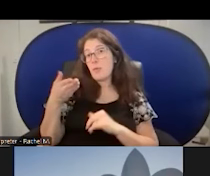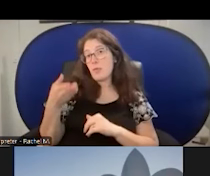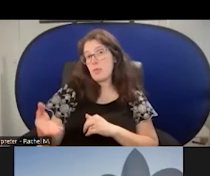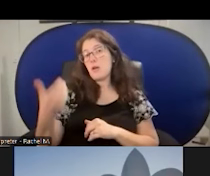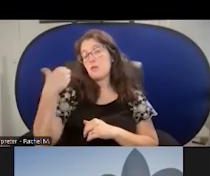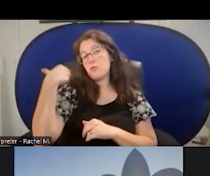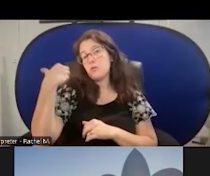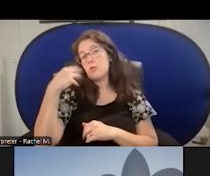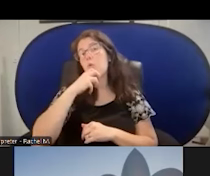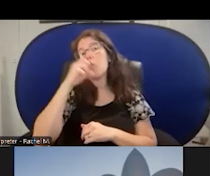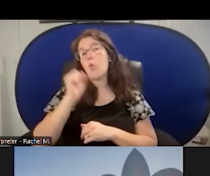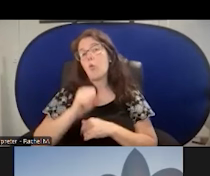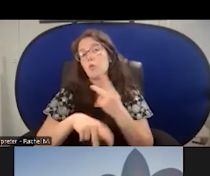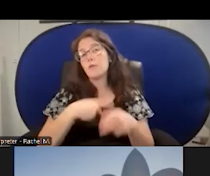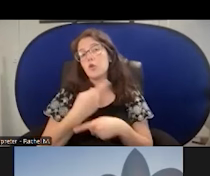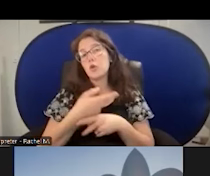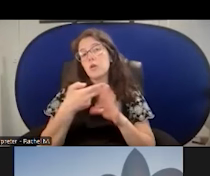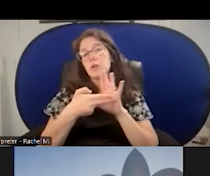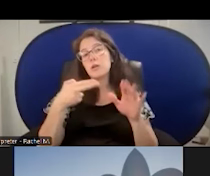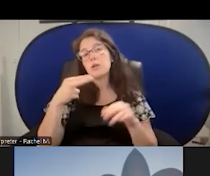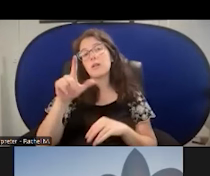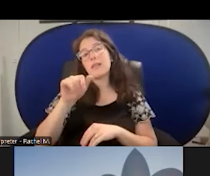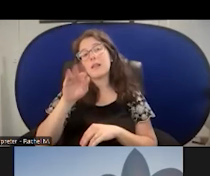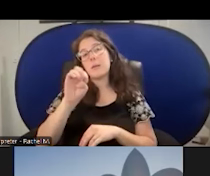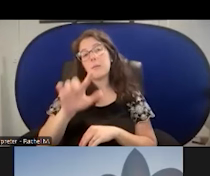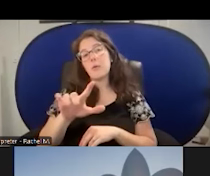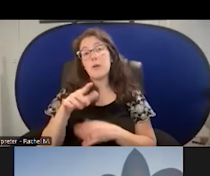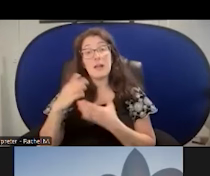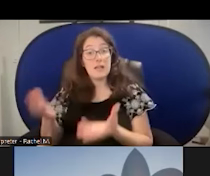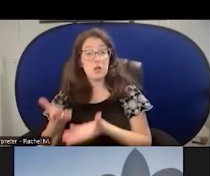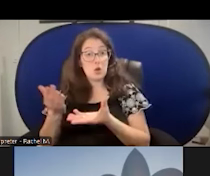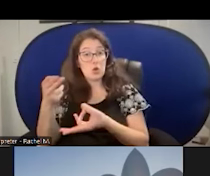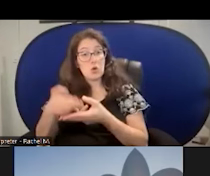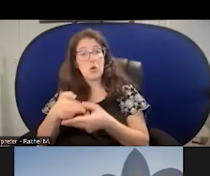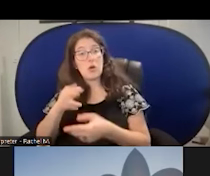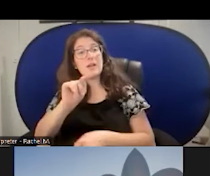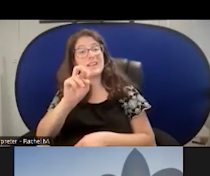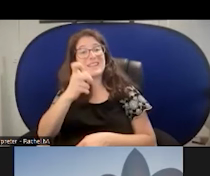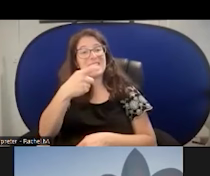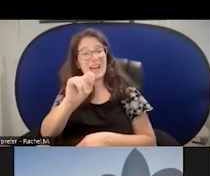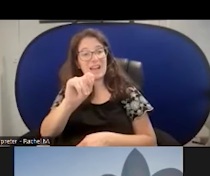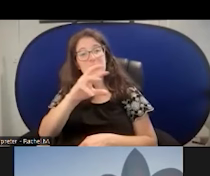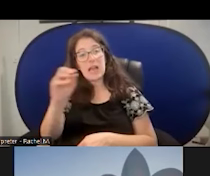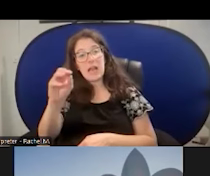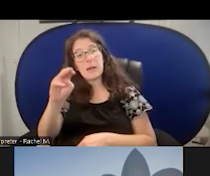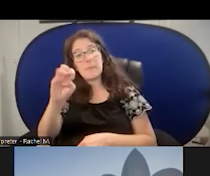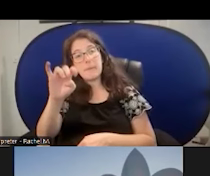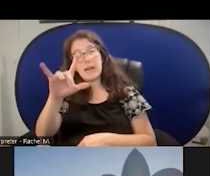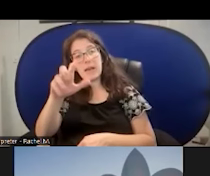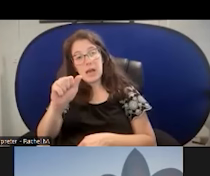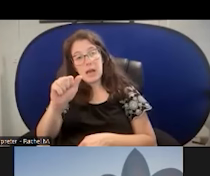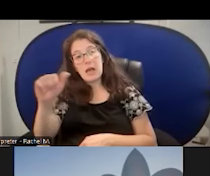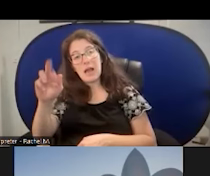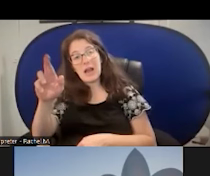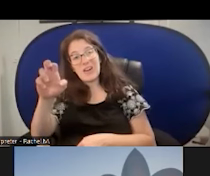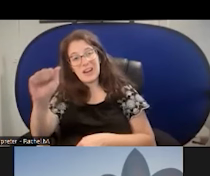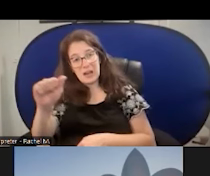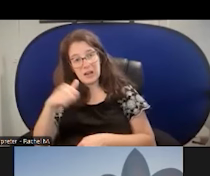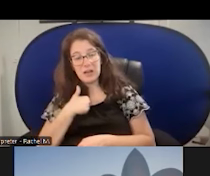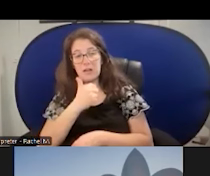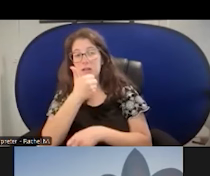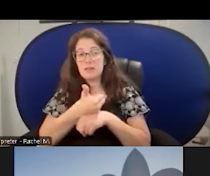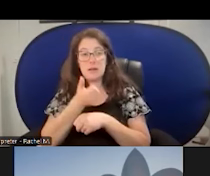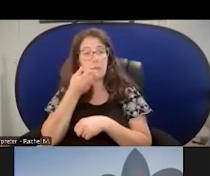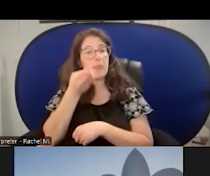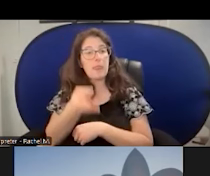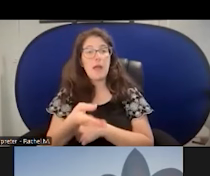called a label. In the newer version of Moodle, it's called a text and media area. So I've just made one there, and I've used heading styles to